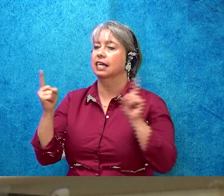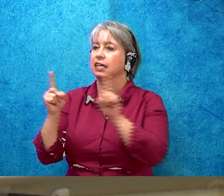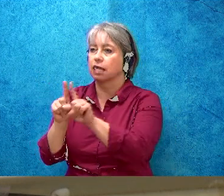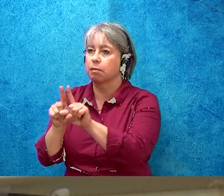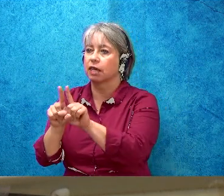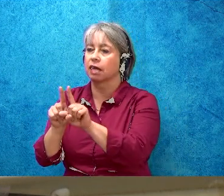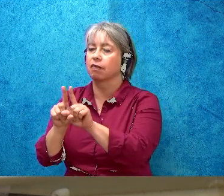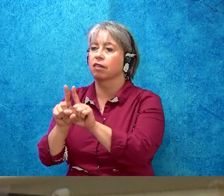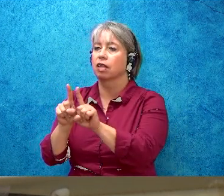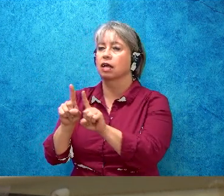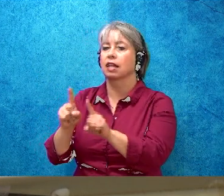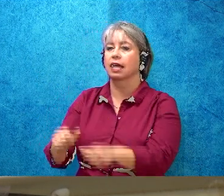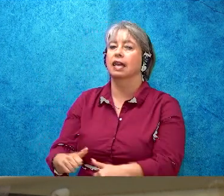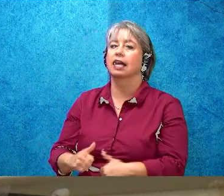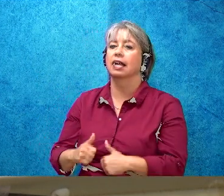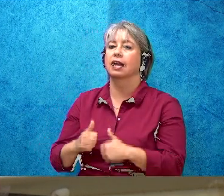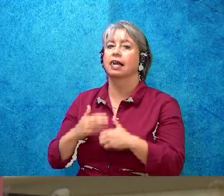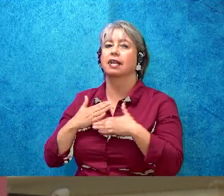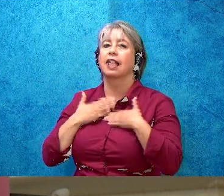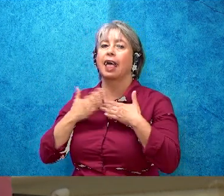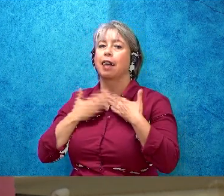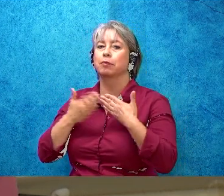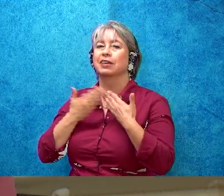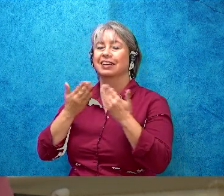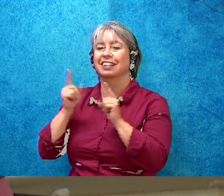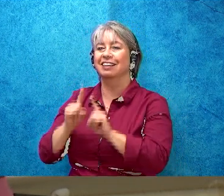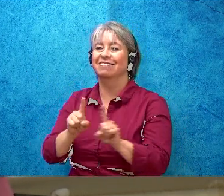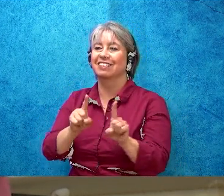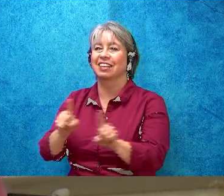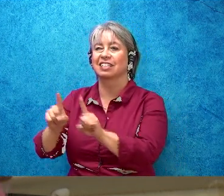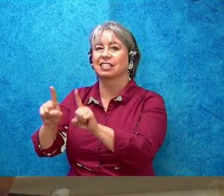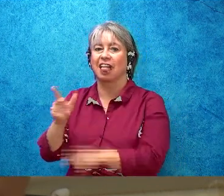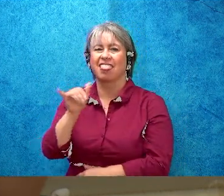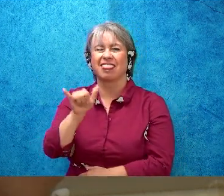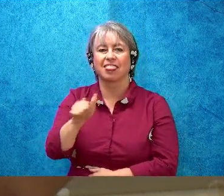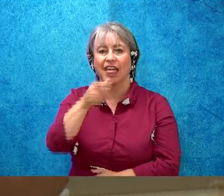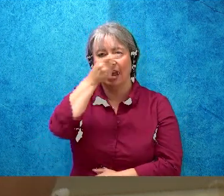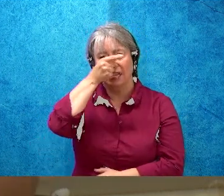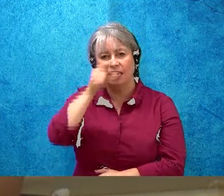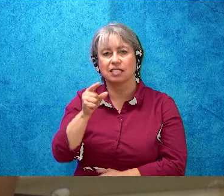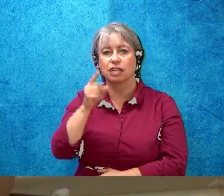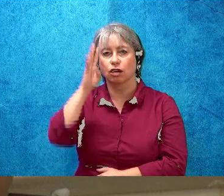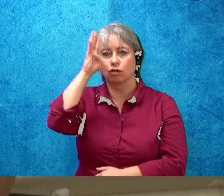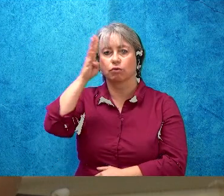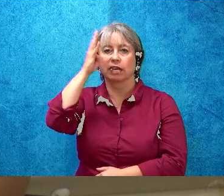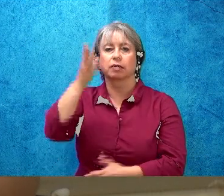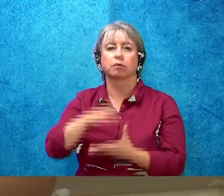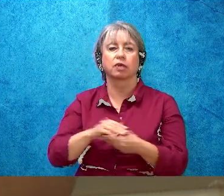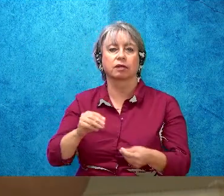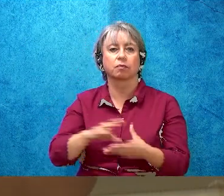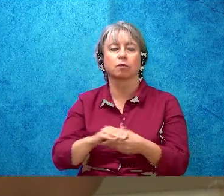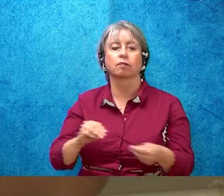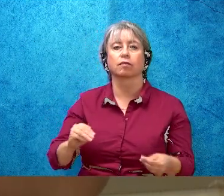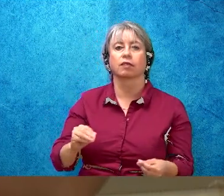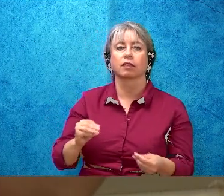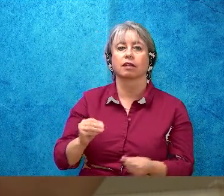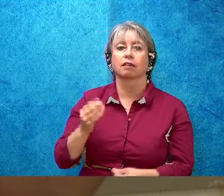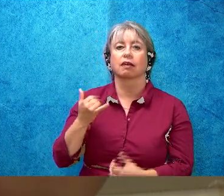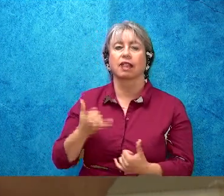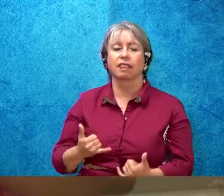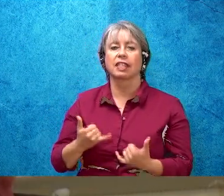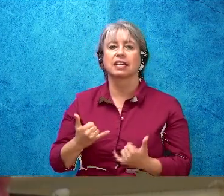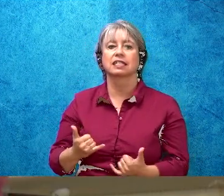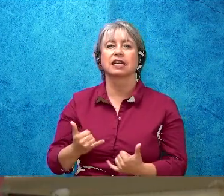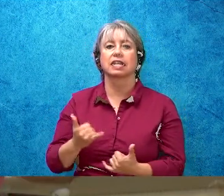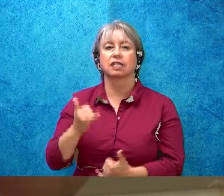living happily ever after, okay? So that's the Greek mythology. This will be our classic tale, all right? This will be the